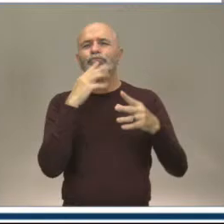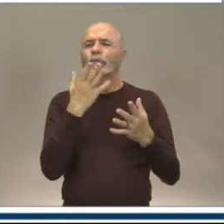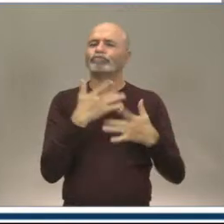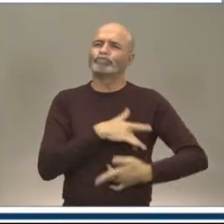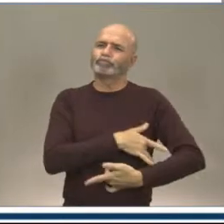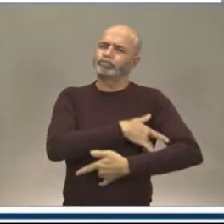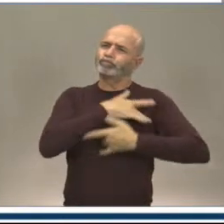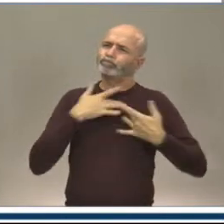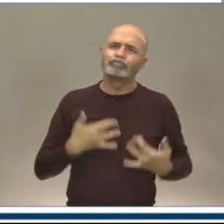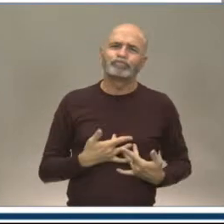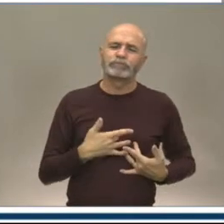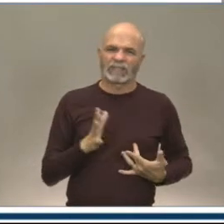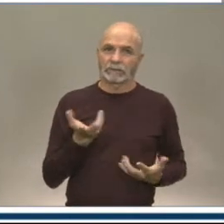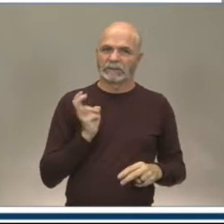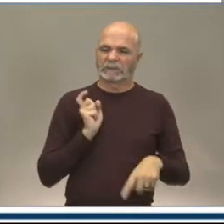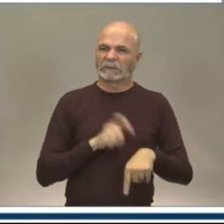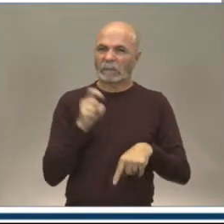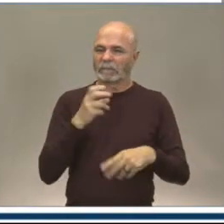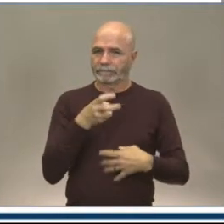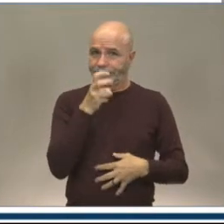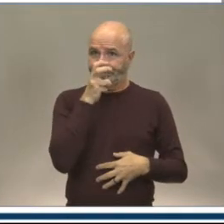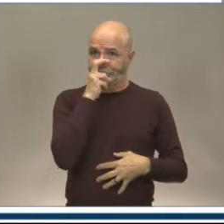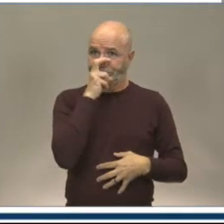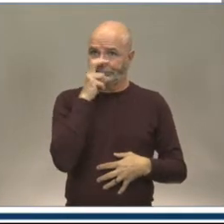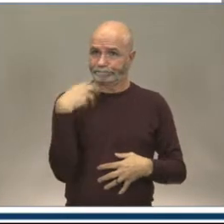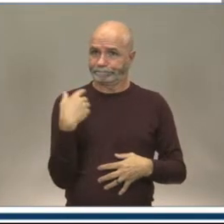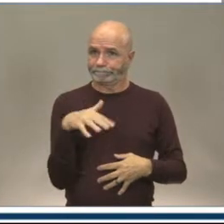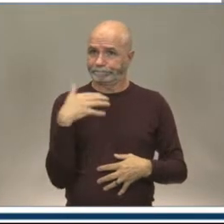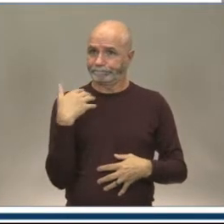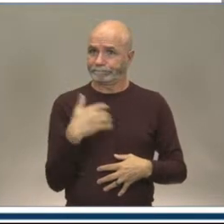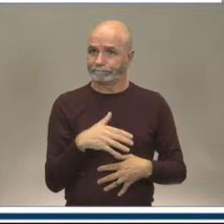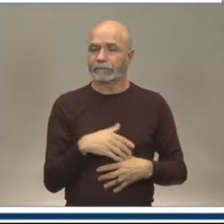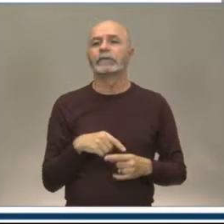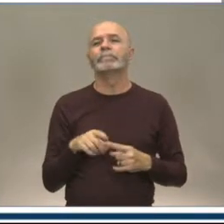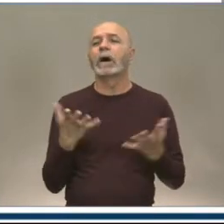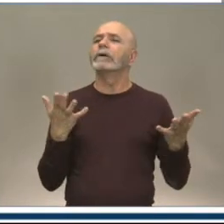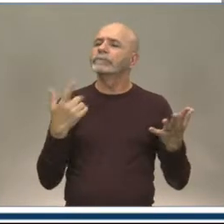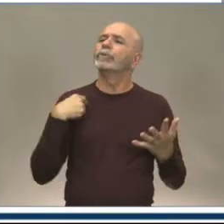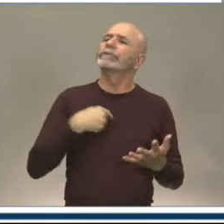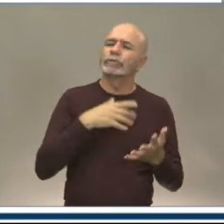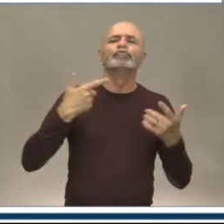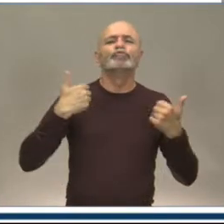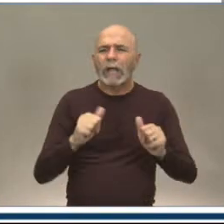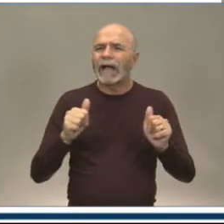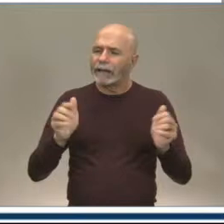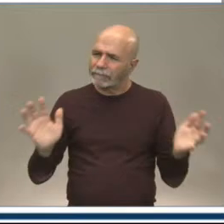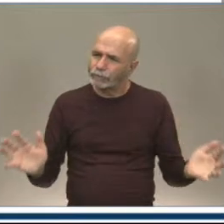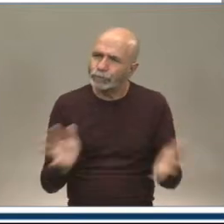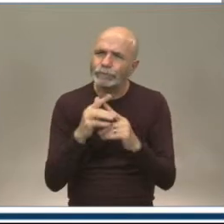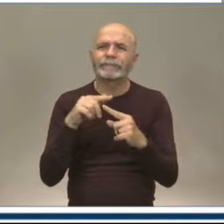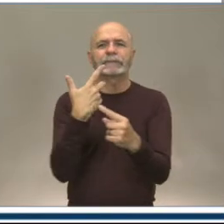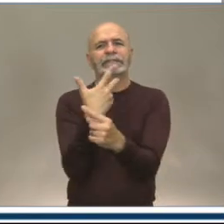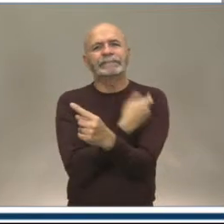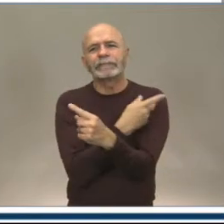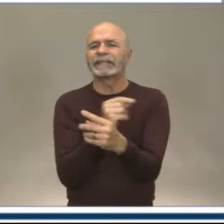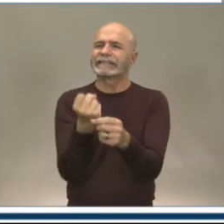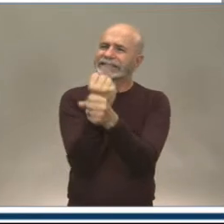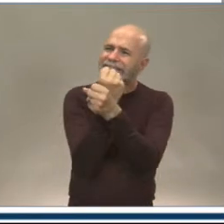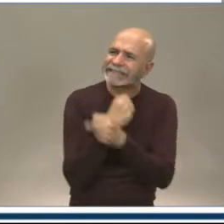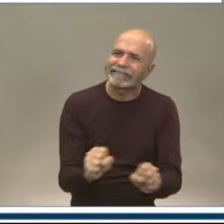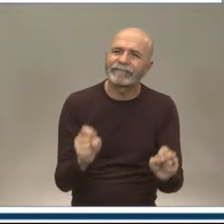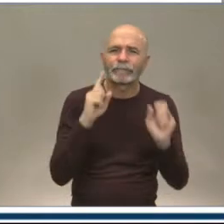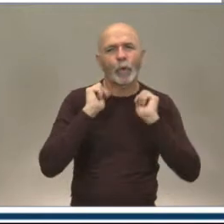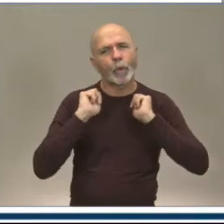again, Nova Scotians have stepped up during the pandemic to do what's right to keep themselves and others safe. And we need to keep